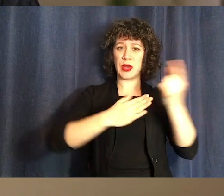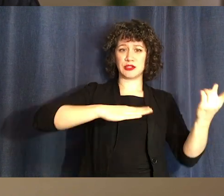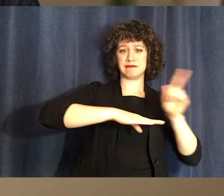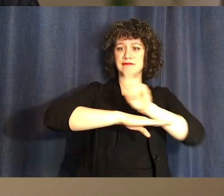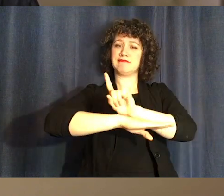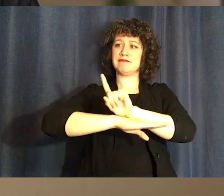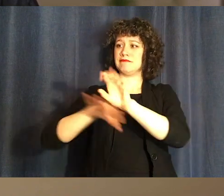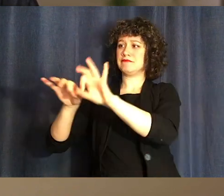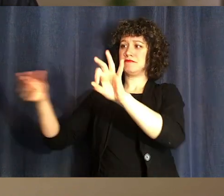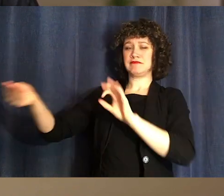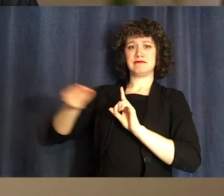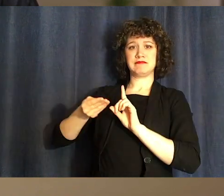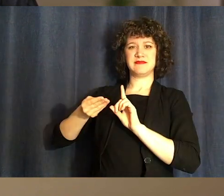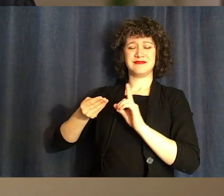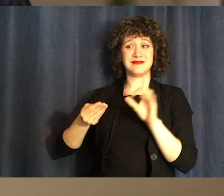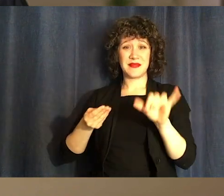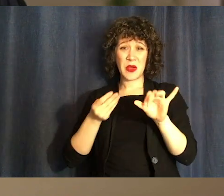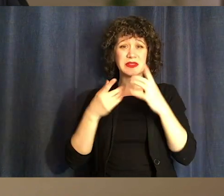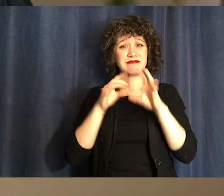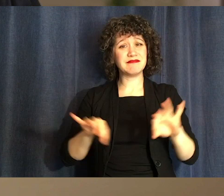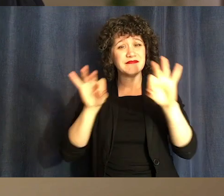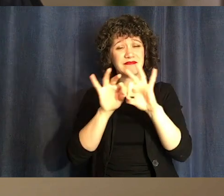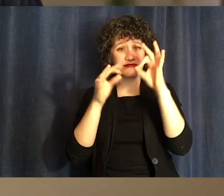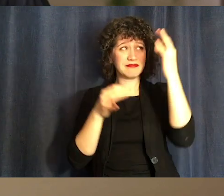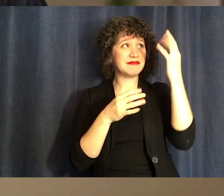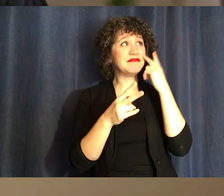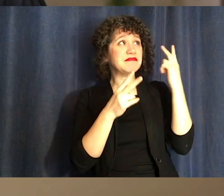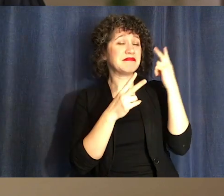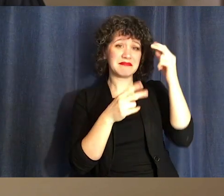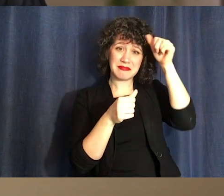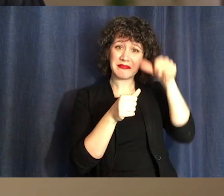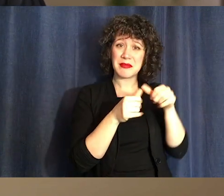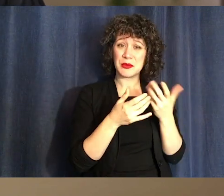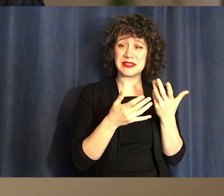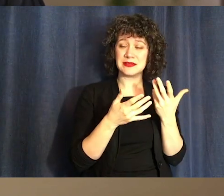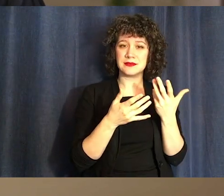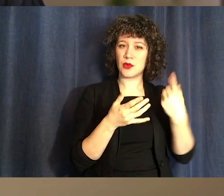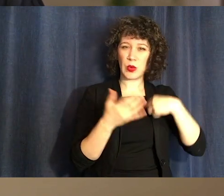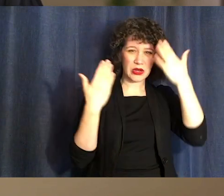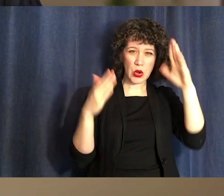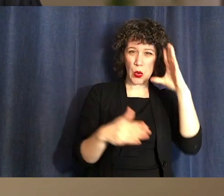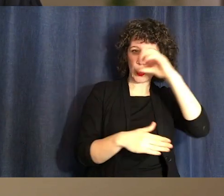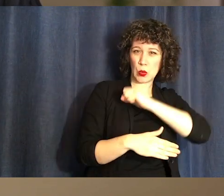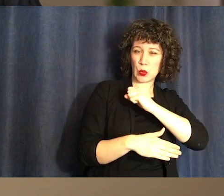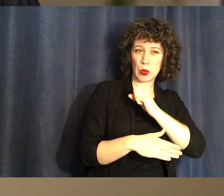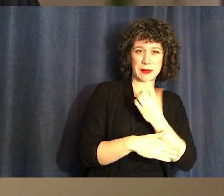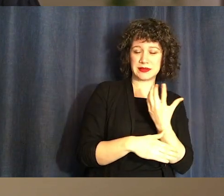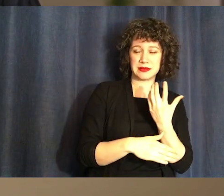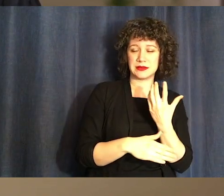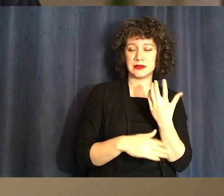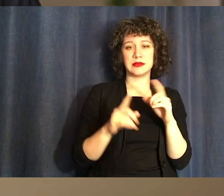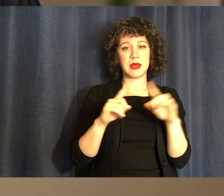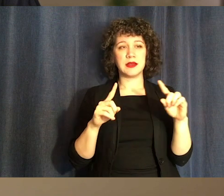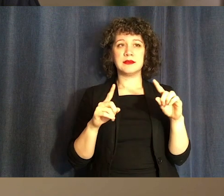memories we didn't even know we'd miss. It's sad. This virus would make us more resilient. However, it's opening